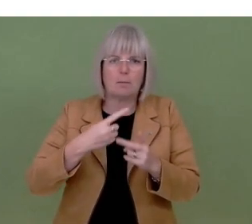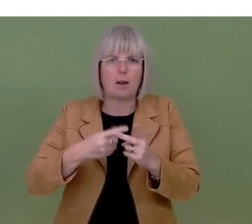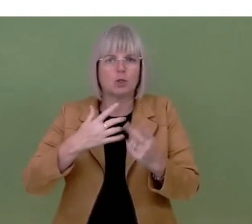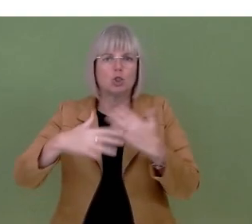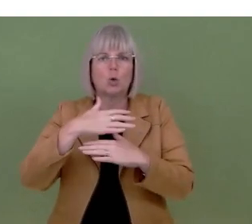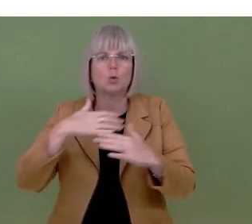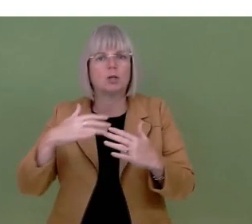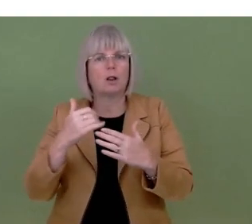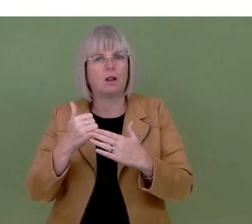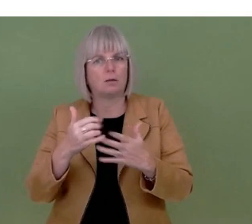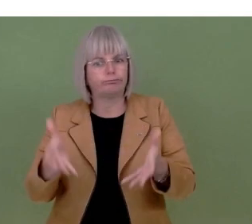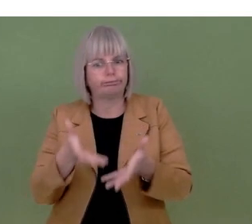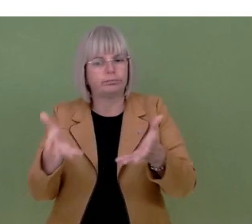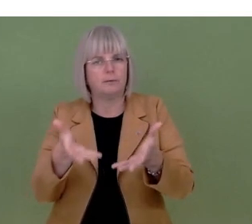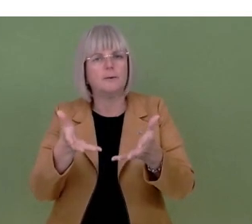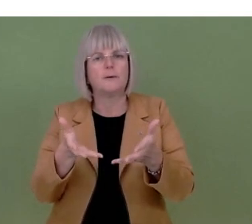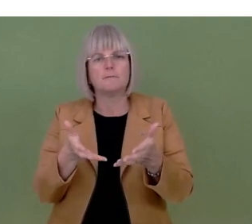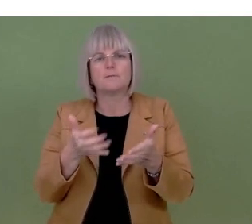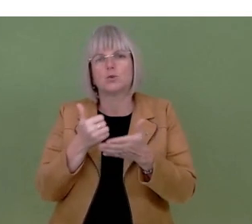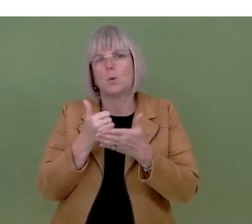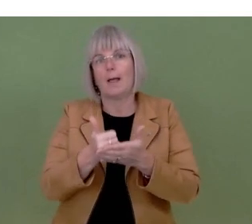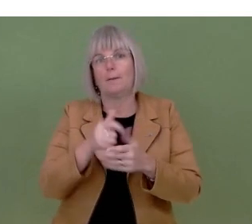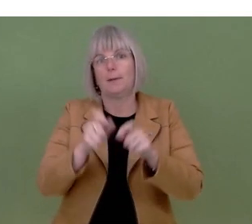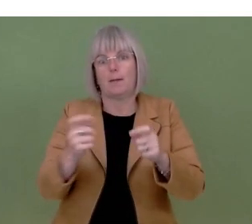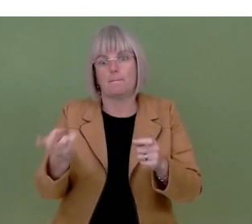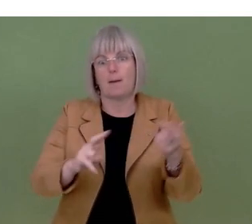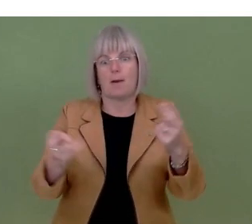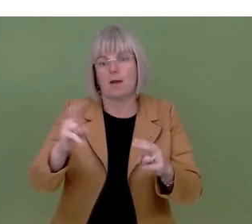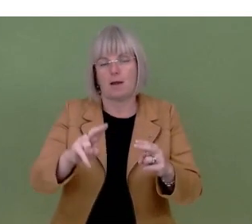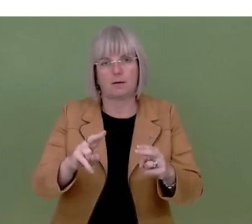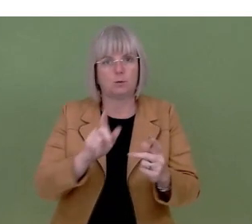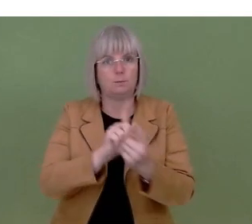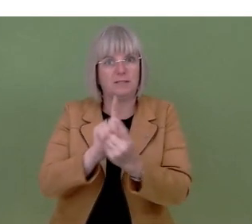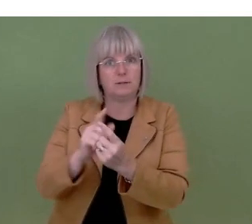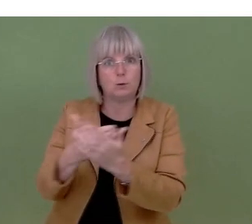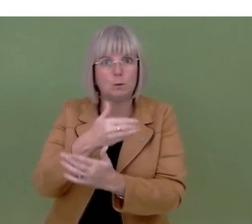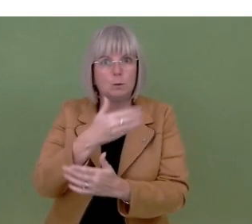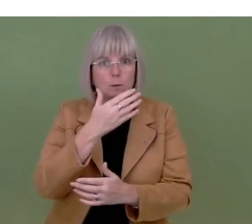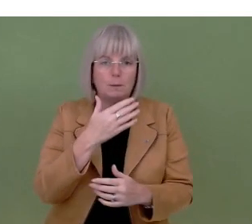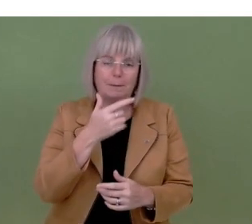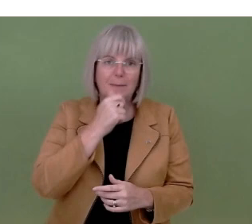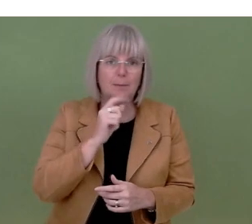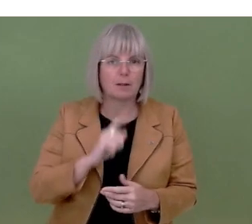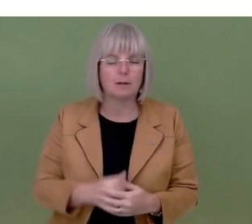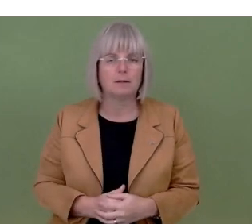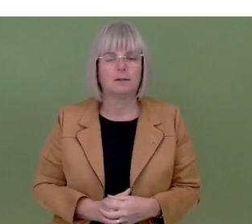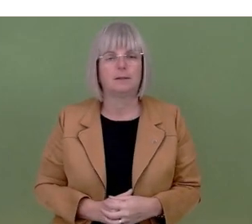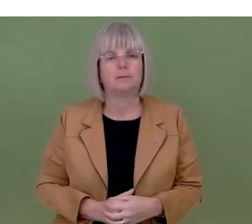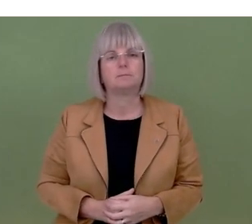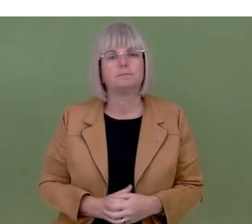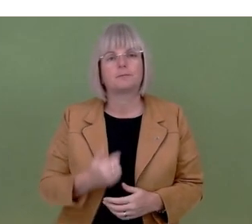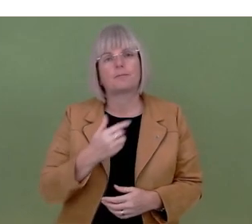help people come back together and meet new folks as well. Some of the apps are doing triage or assess and